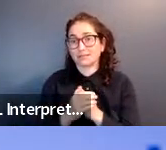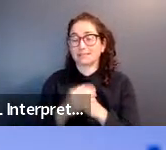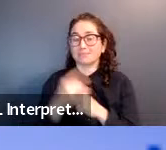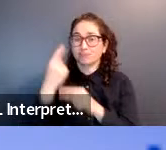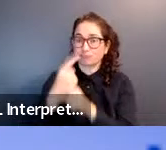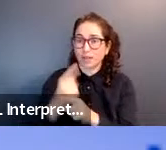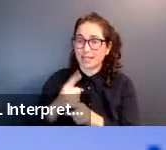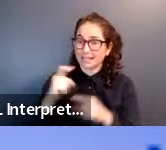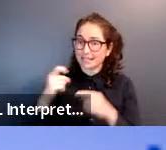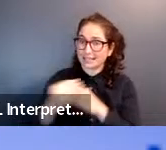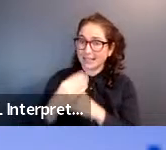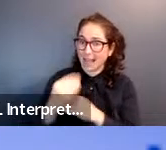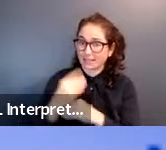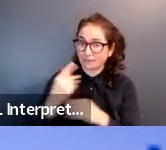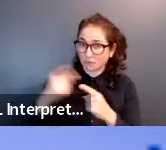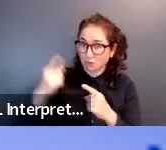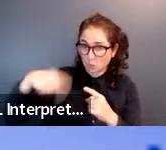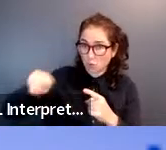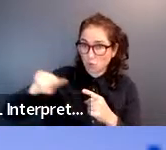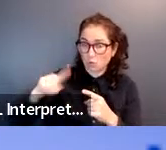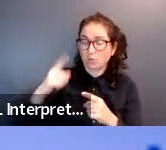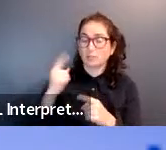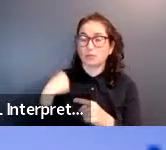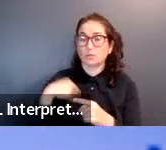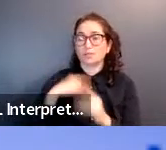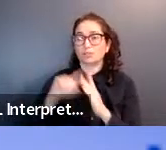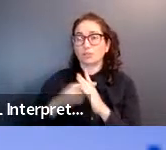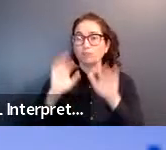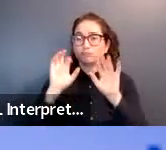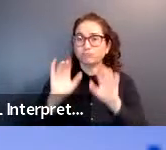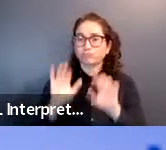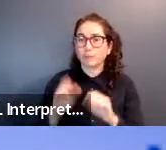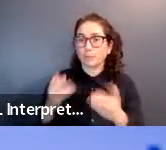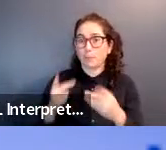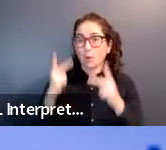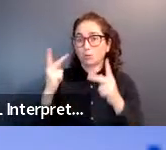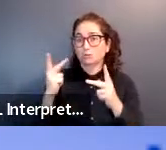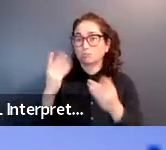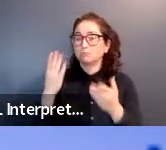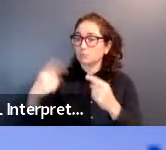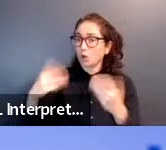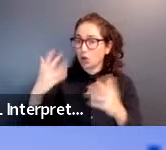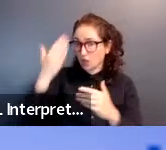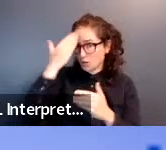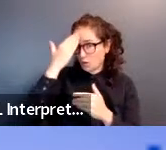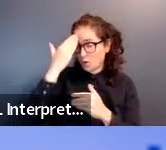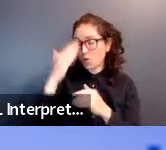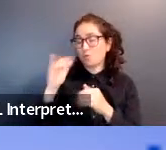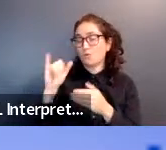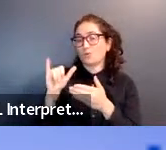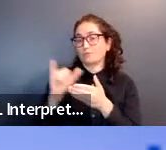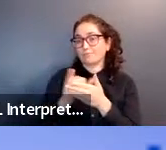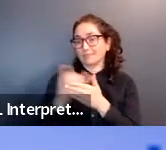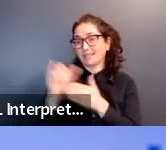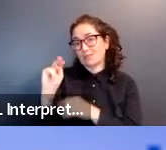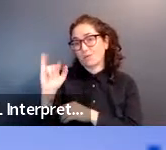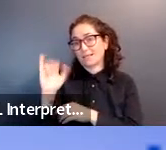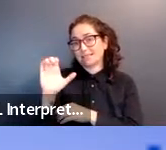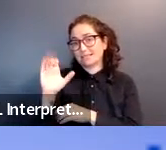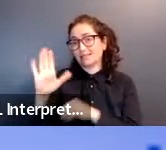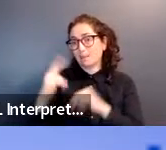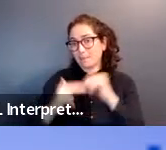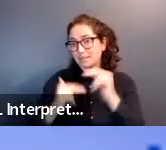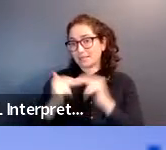need guidance from you as we draft these proposals. You may know that New York City's buildings